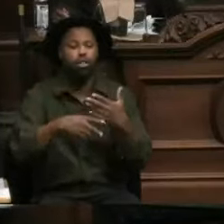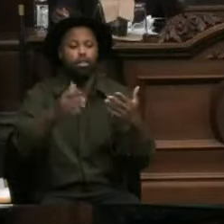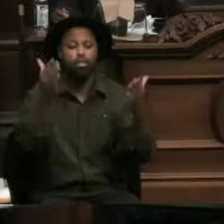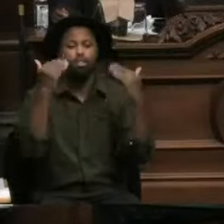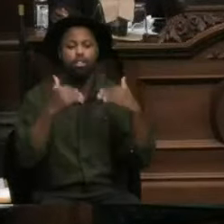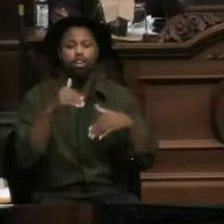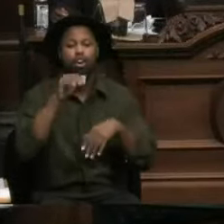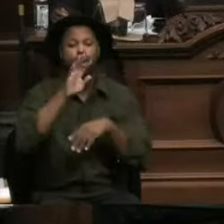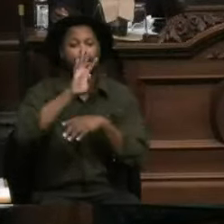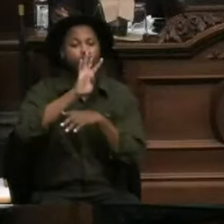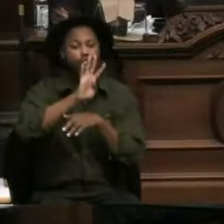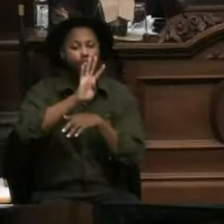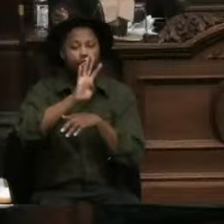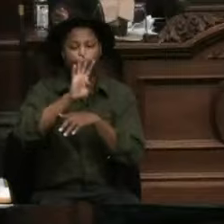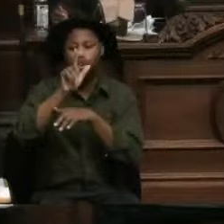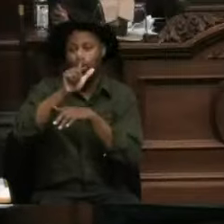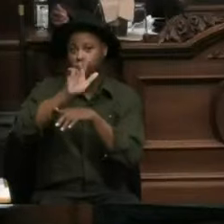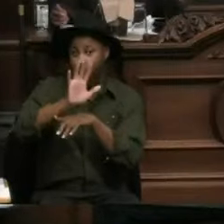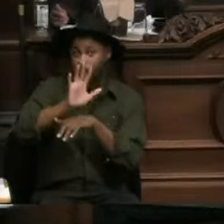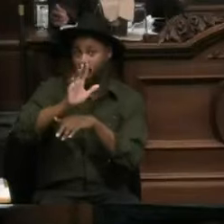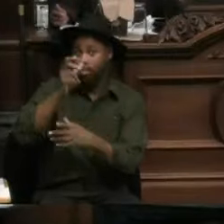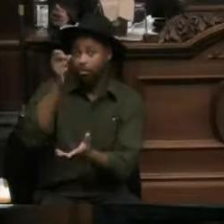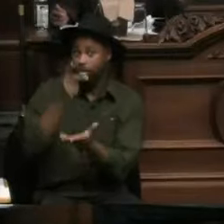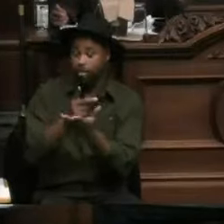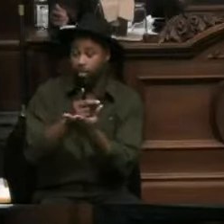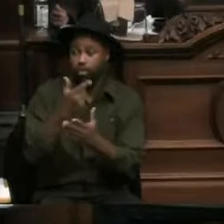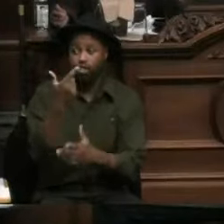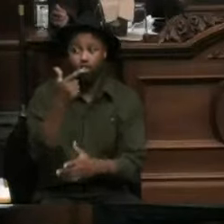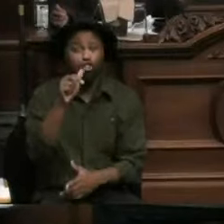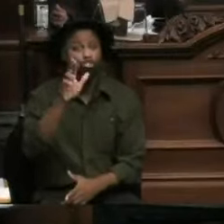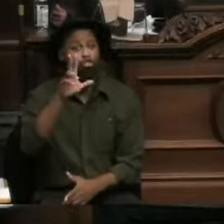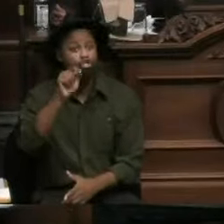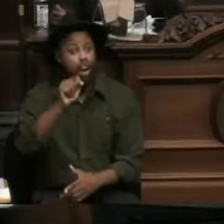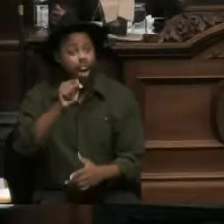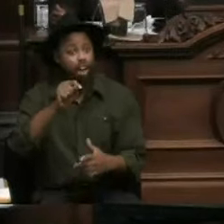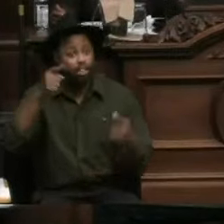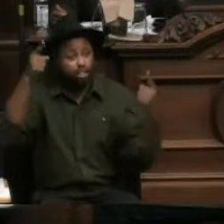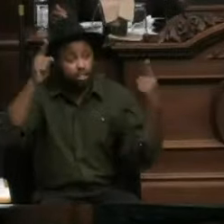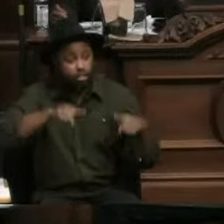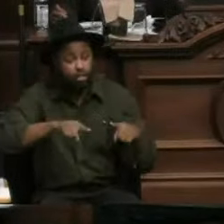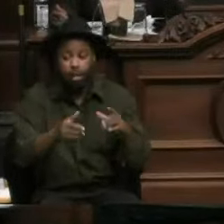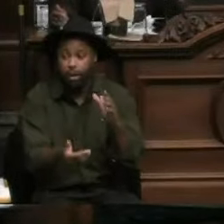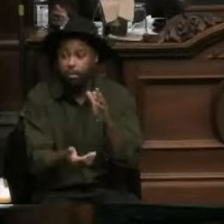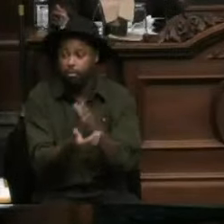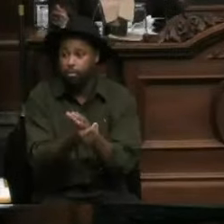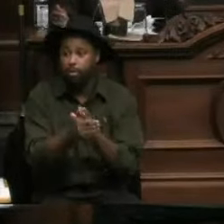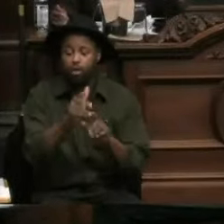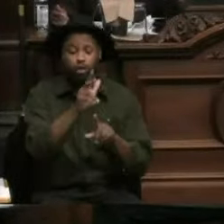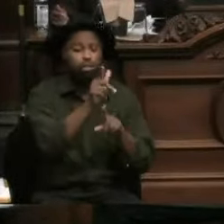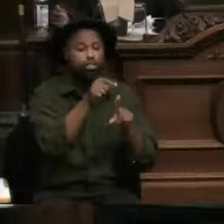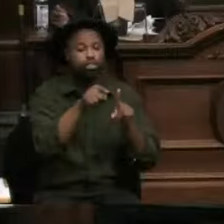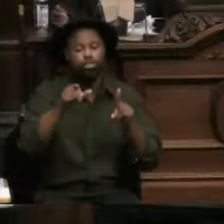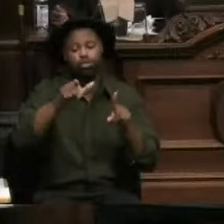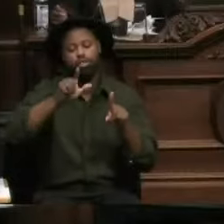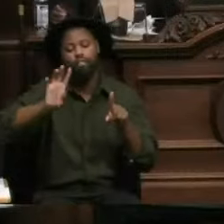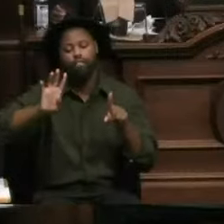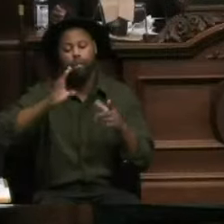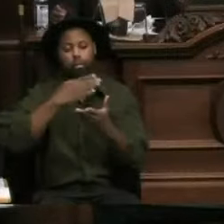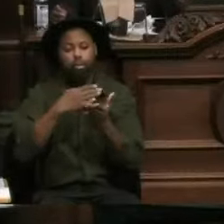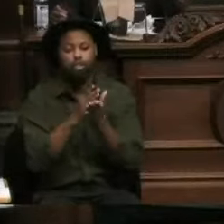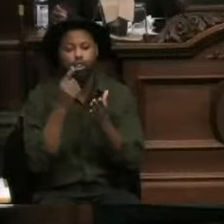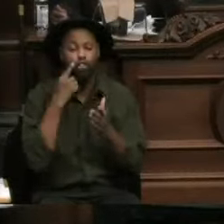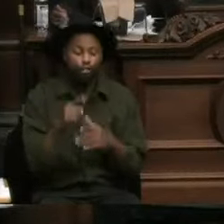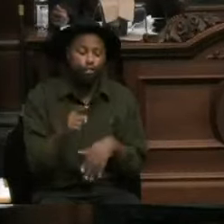Introductory number 425, authorizing a grant agreement and amending the 2023-24 budget for